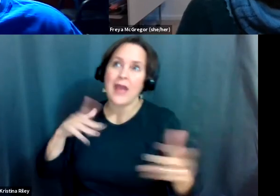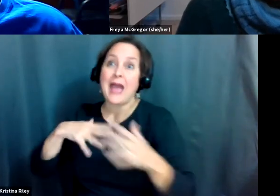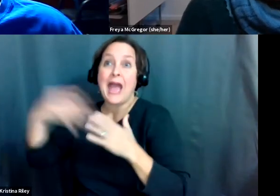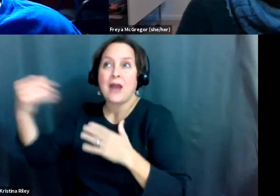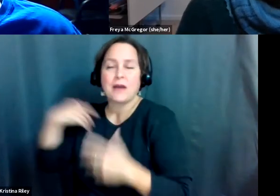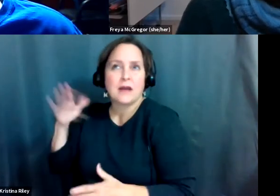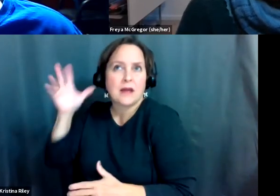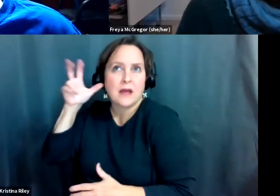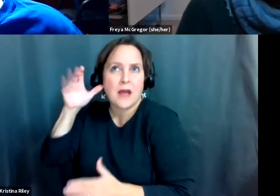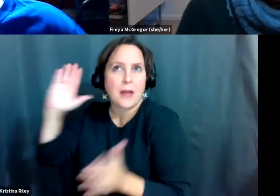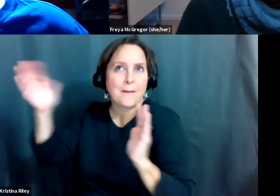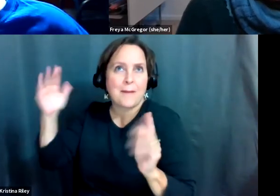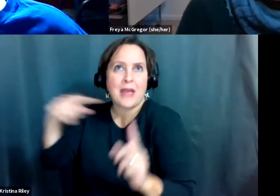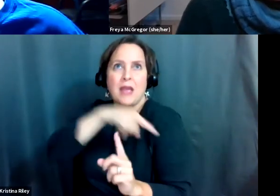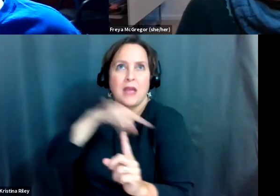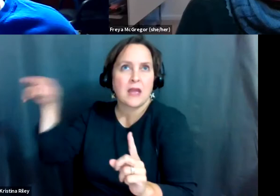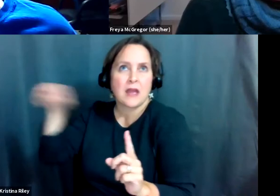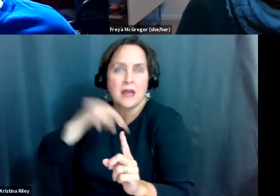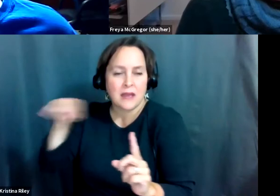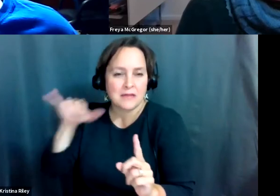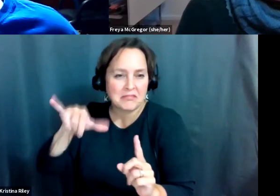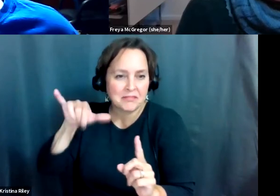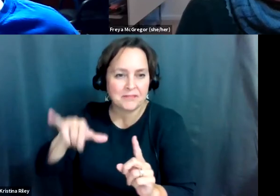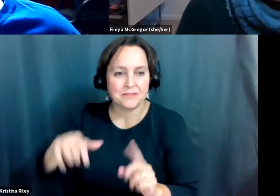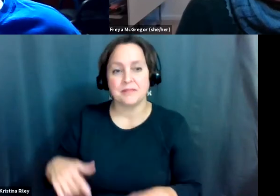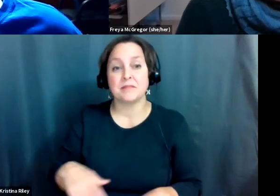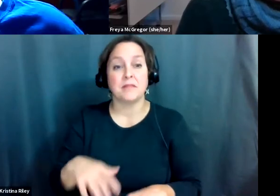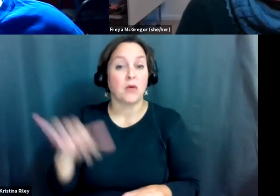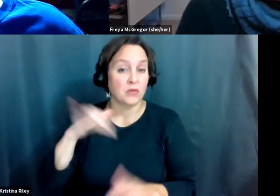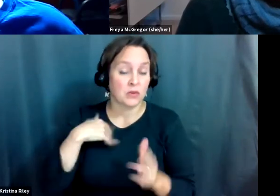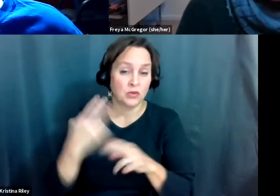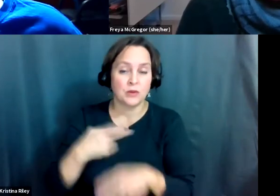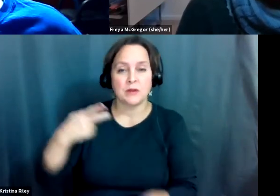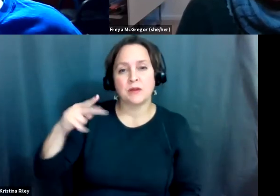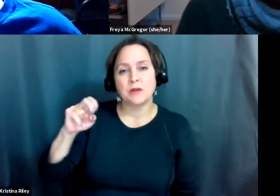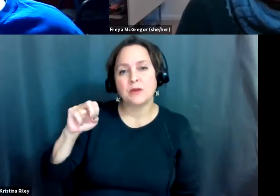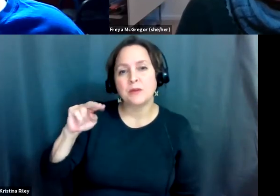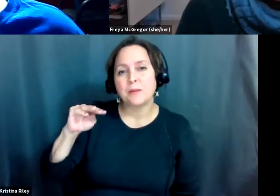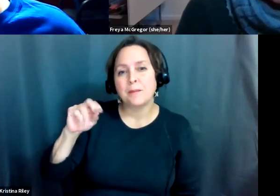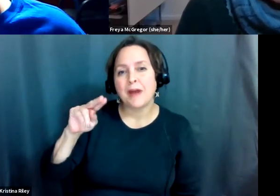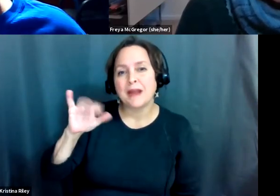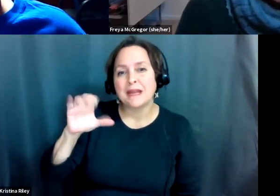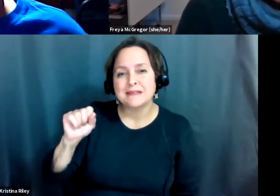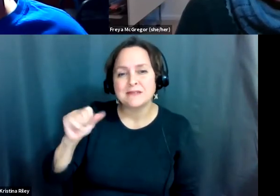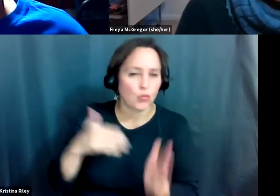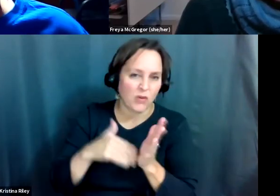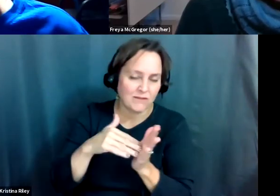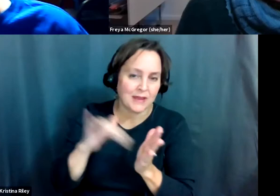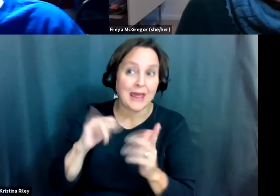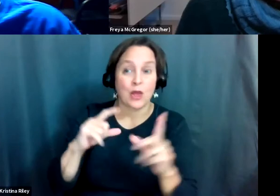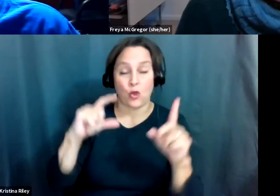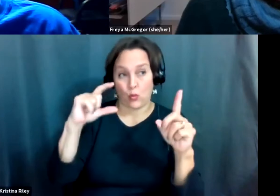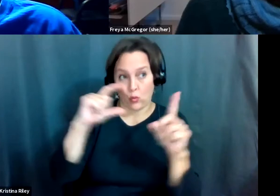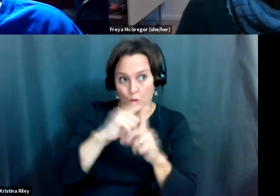what I think I'm hearing. Um, I also use mnemonics a lot. I use, um, words to remember what a bird